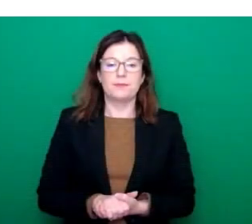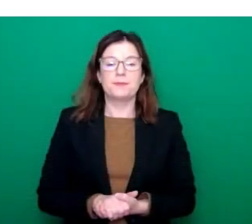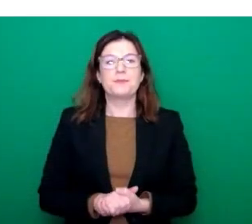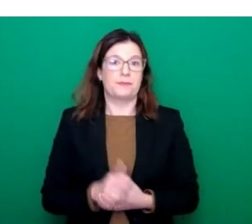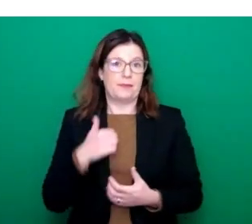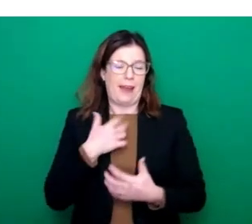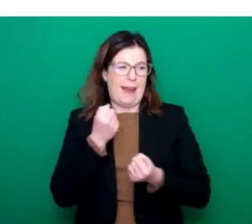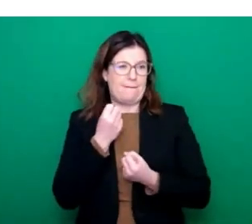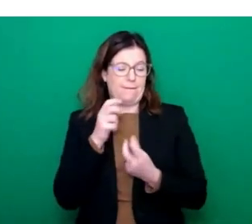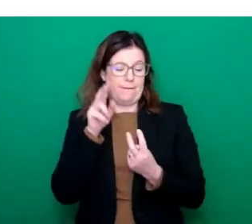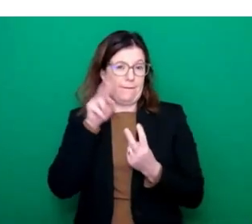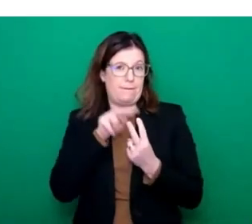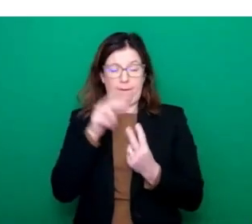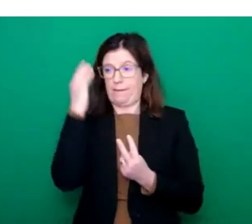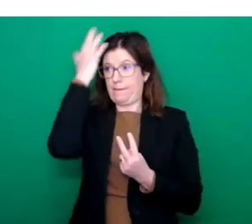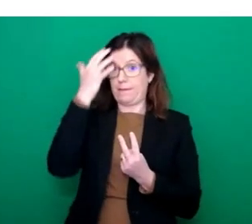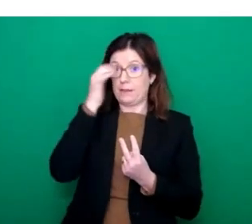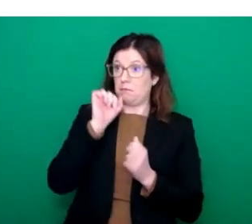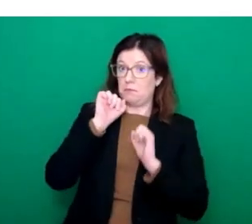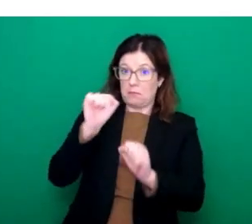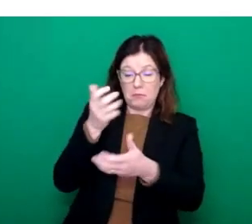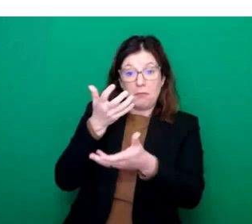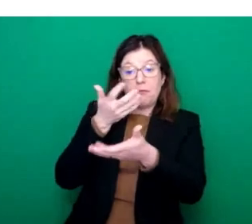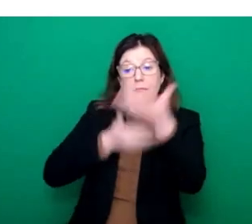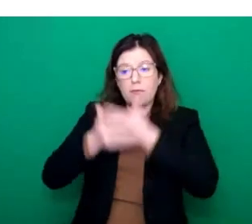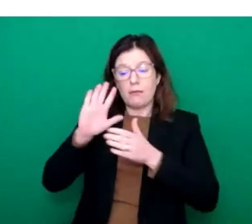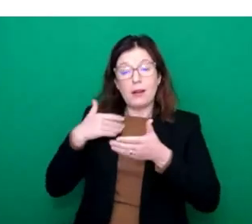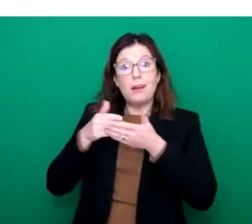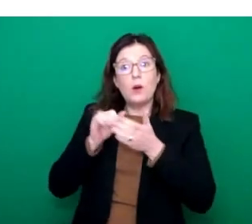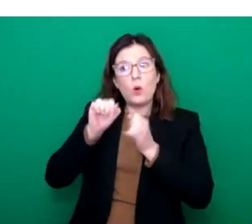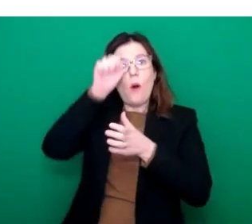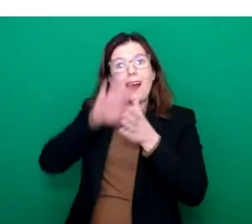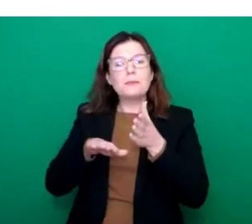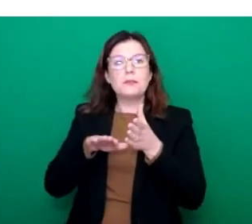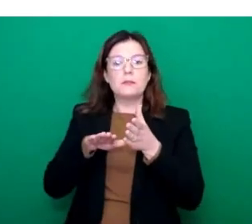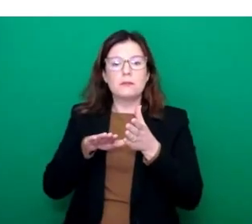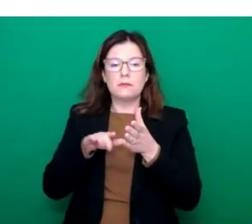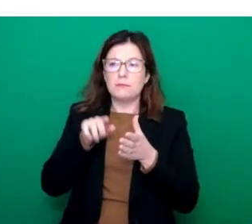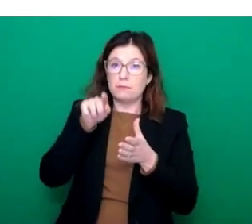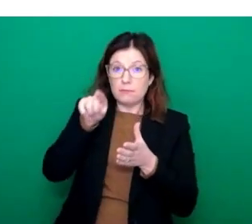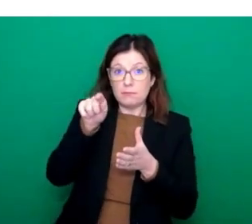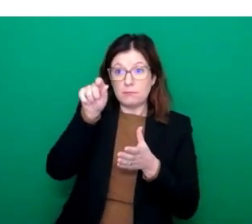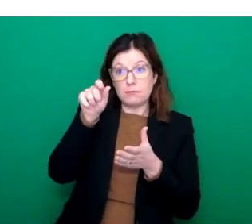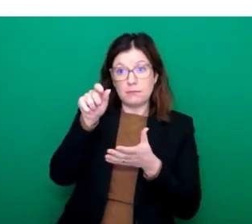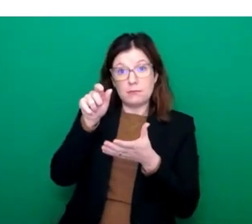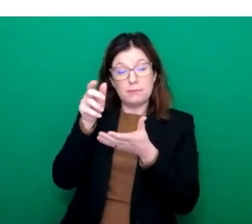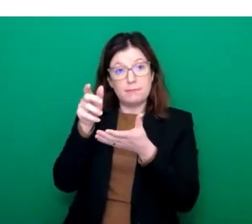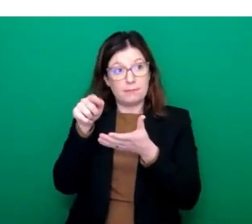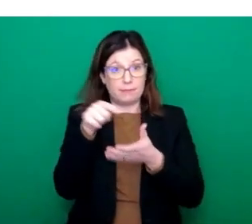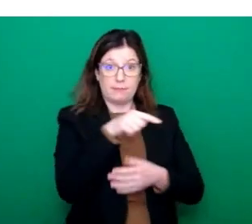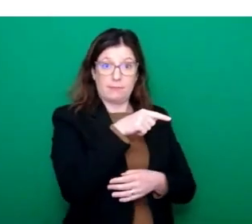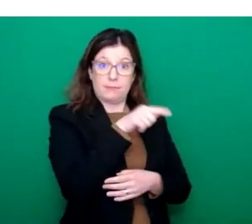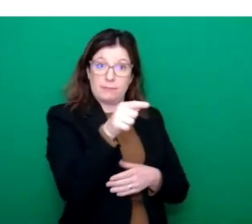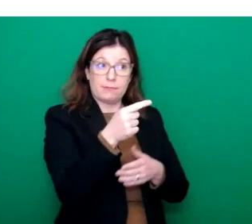I wonder, based on what you've shared and what you've experienced, what wisdom do you think you would want to impart to individuals